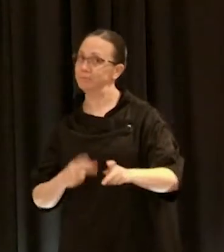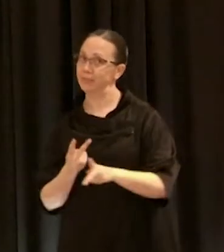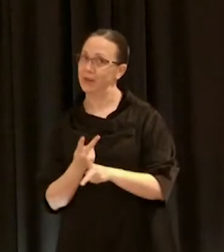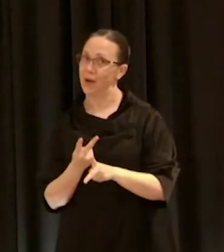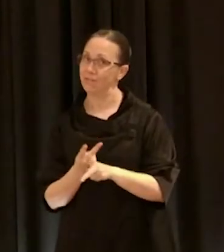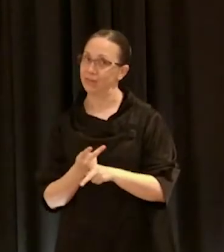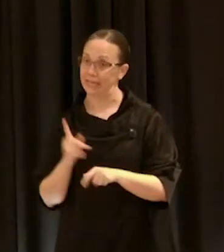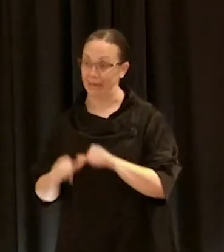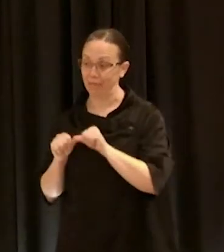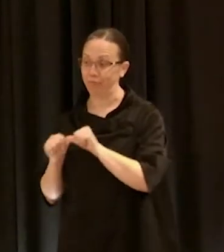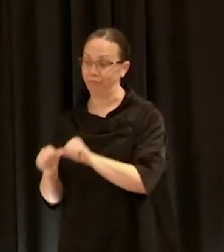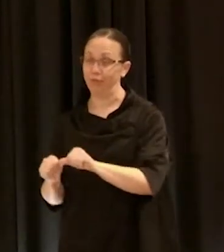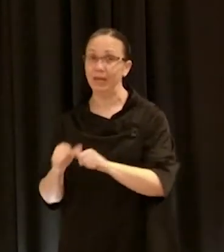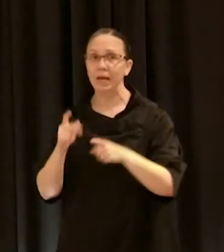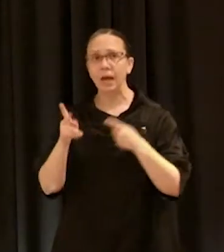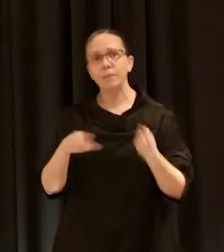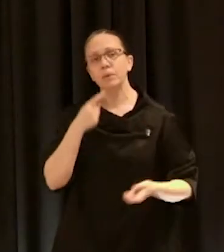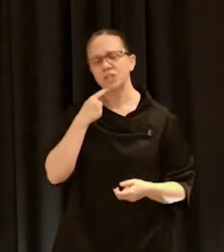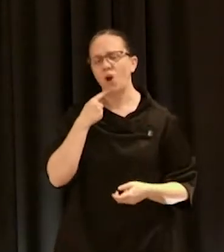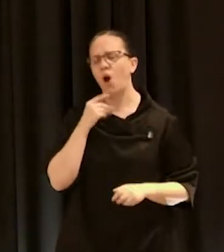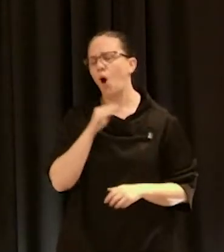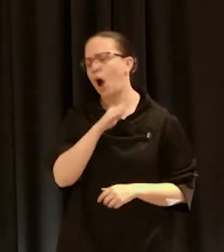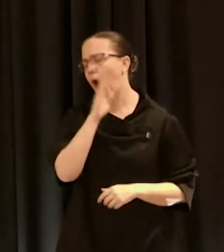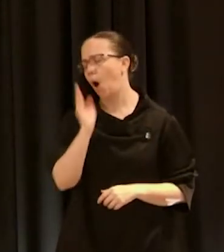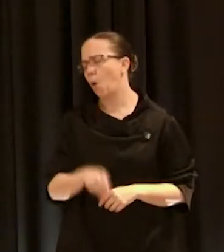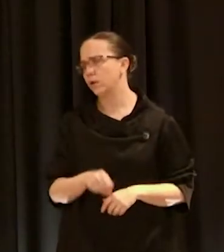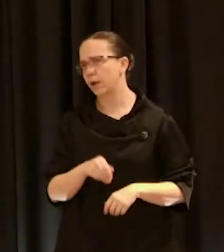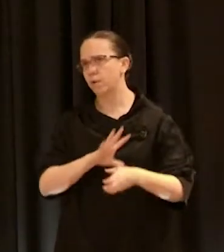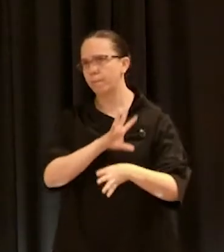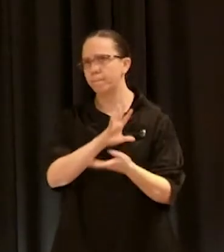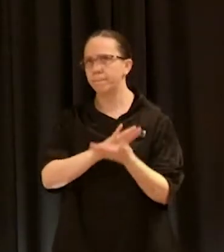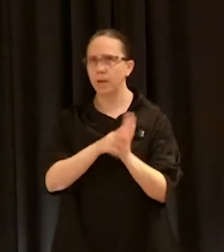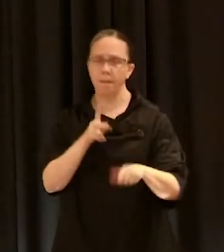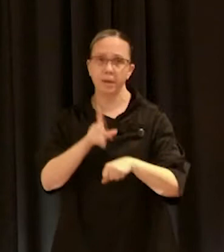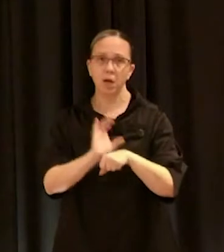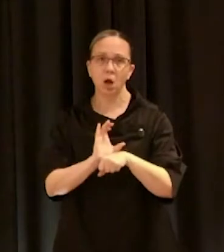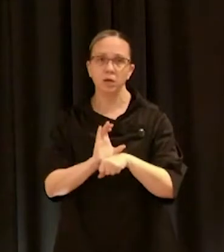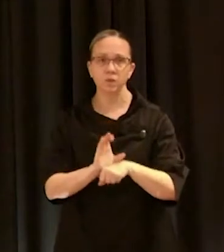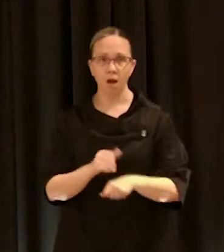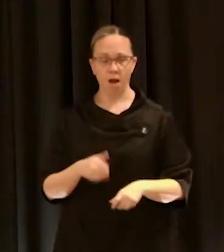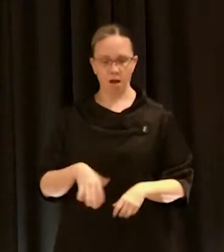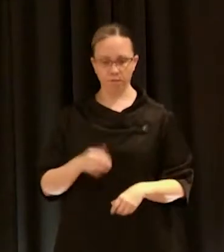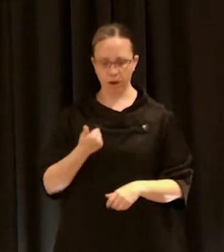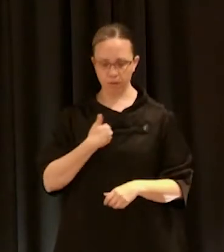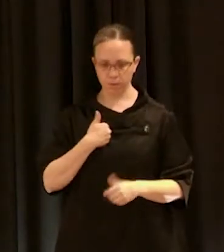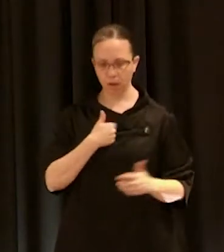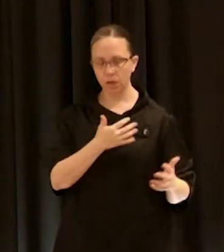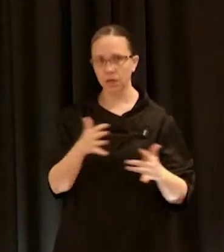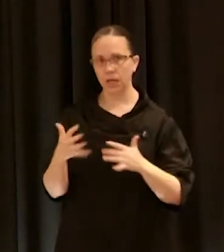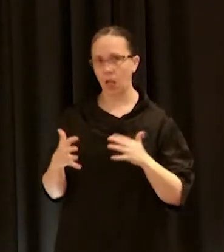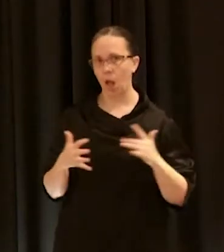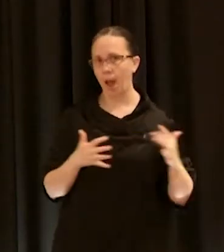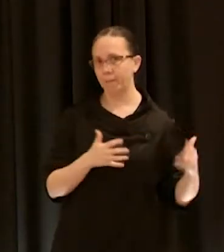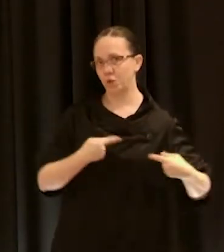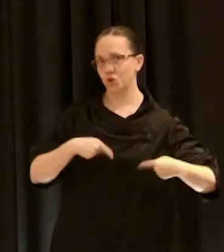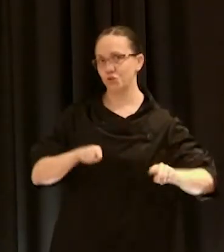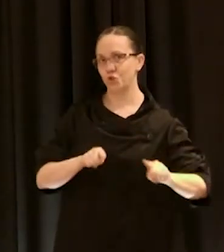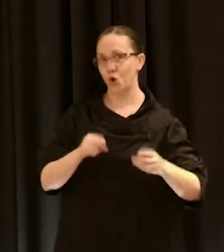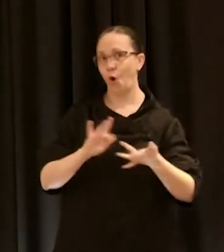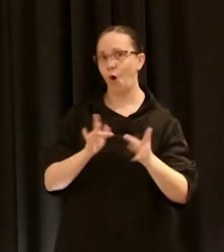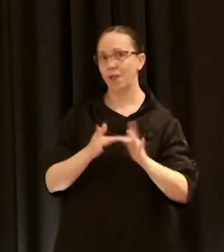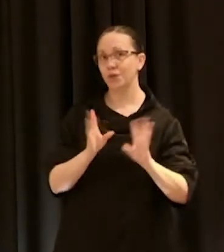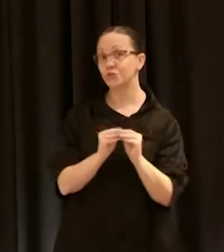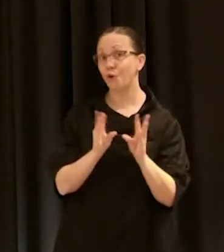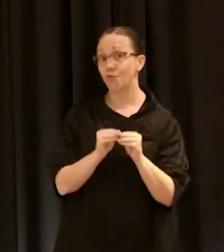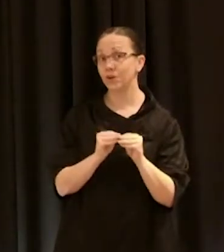the pig pen. Those who said they would never be Pentecostal have caught themselves clapping their hands during an